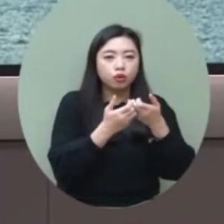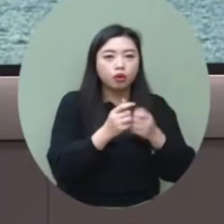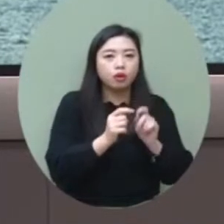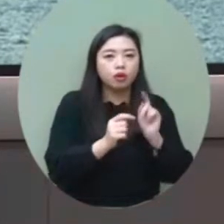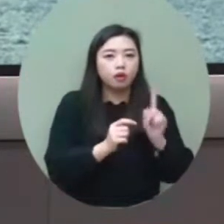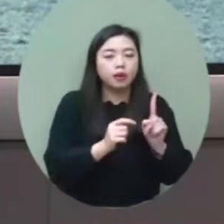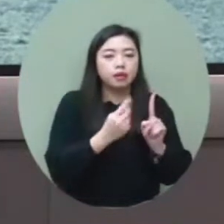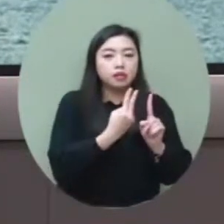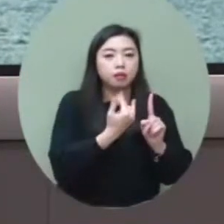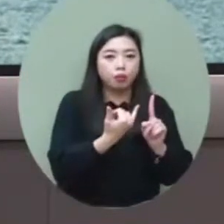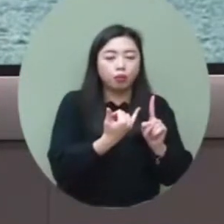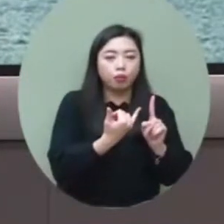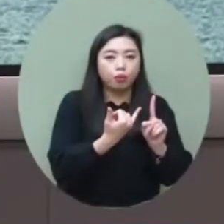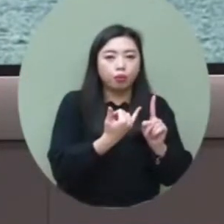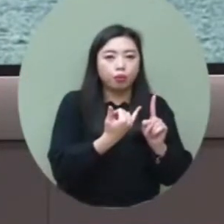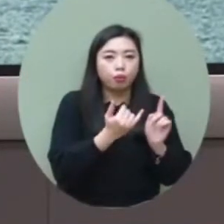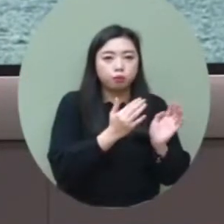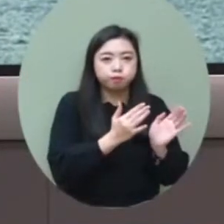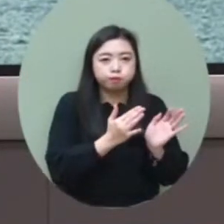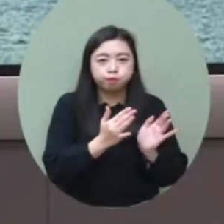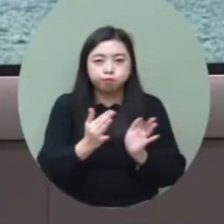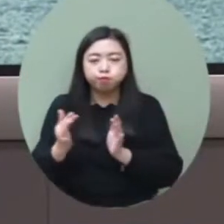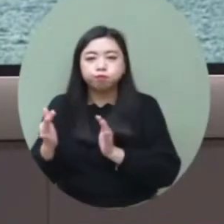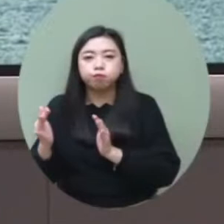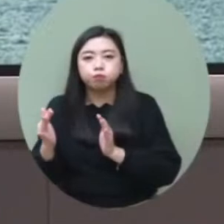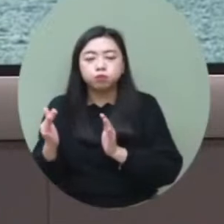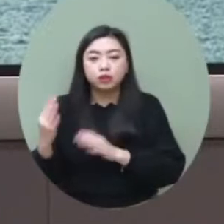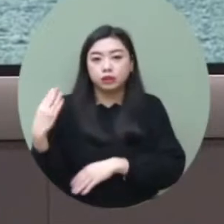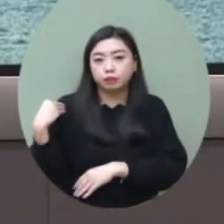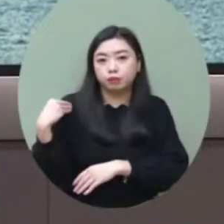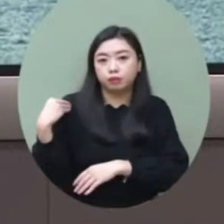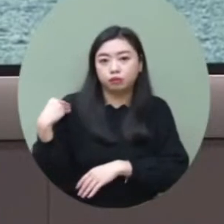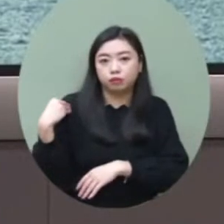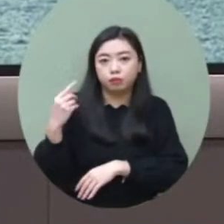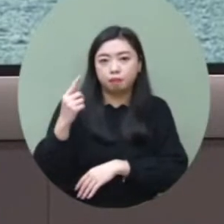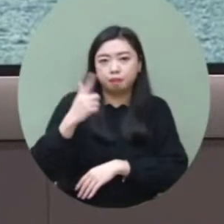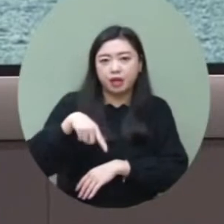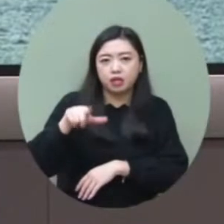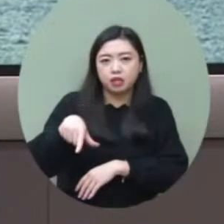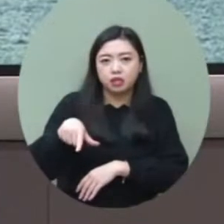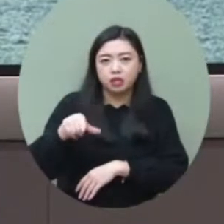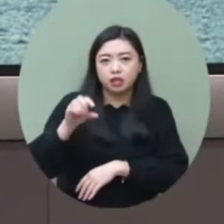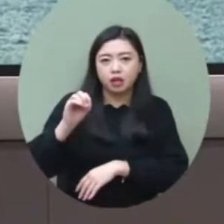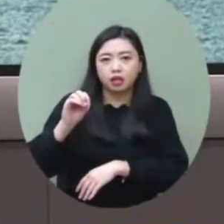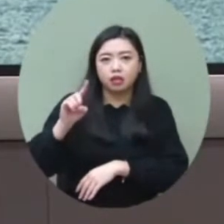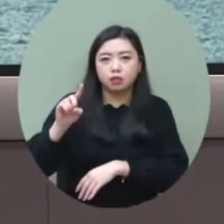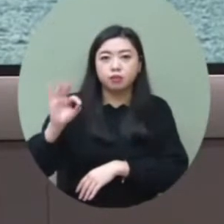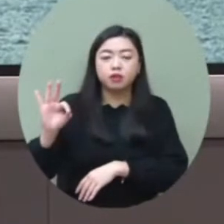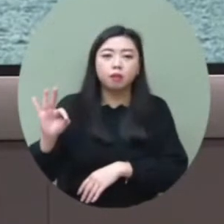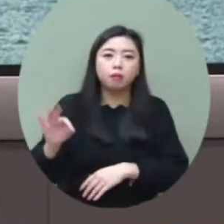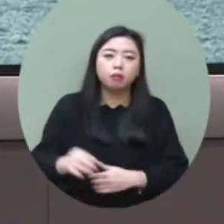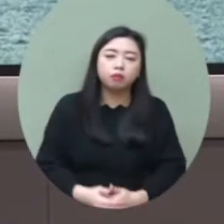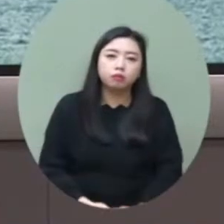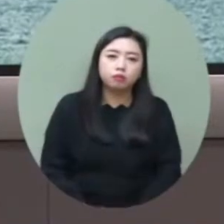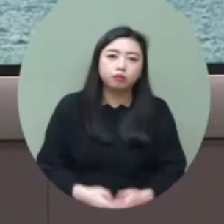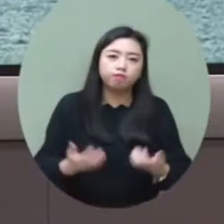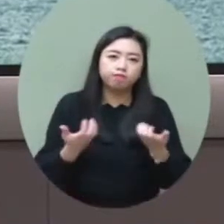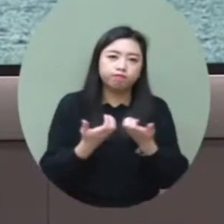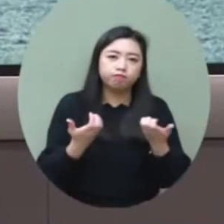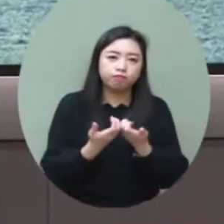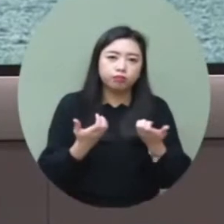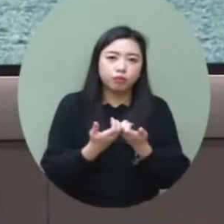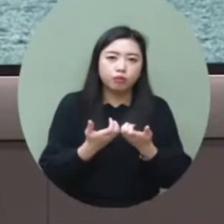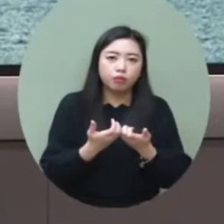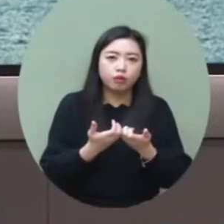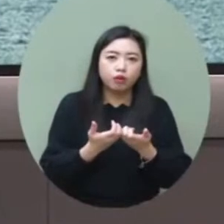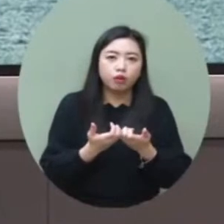on February the 1st, there were 126 reported cases. Yesterday, we had